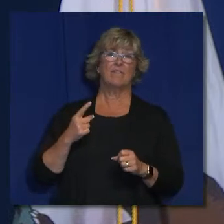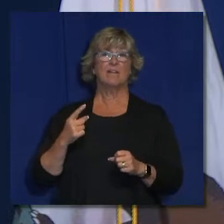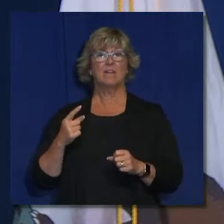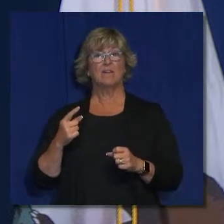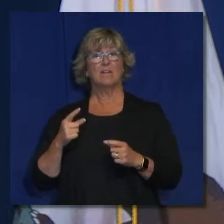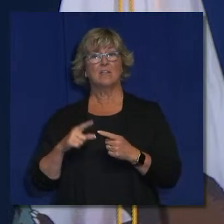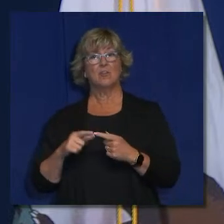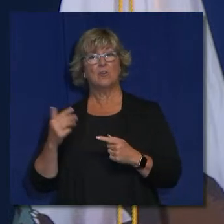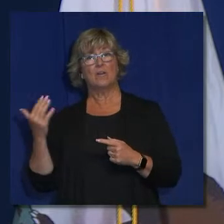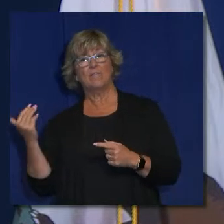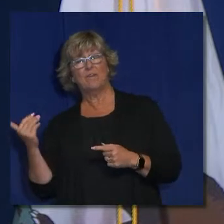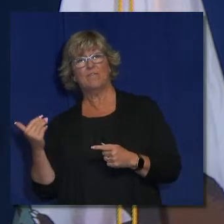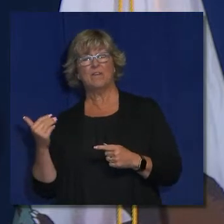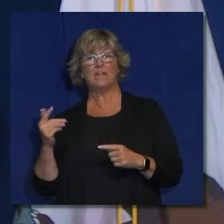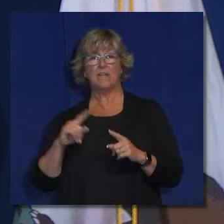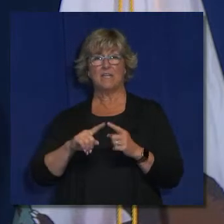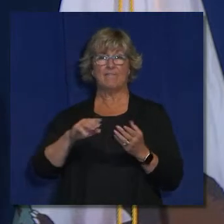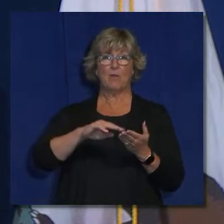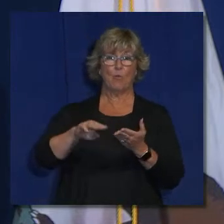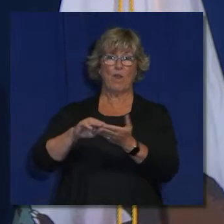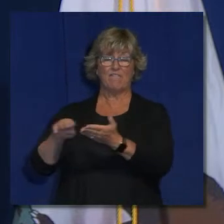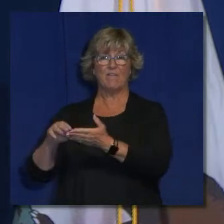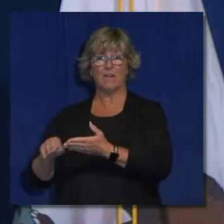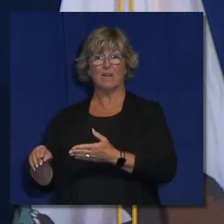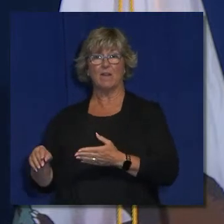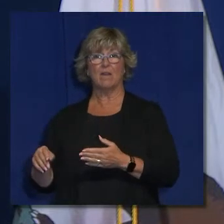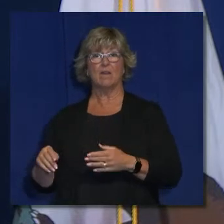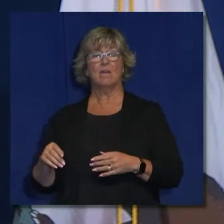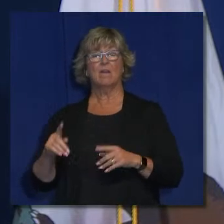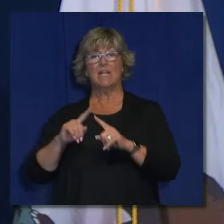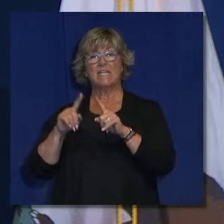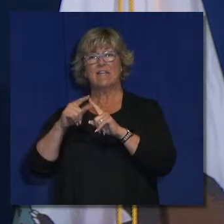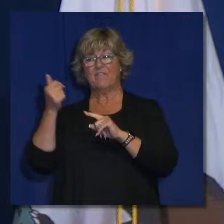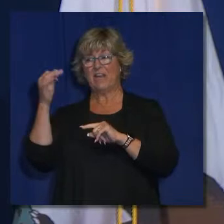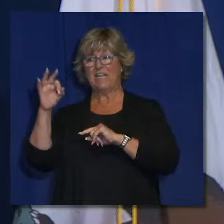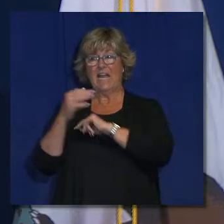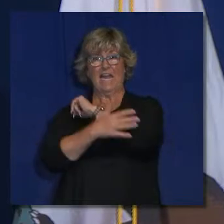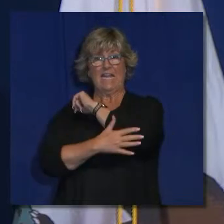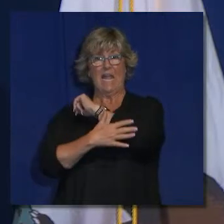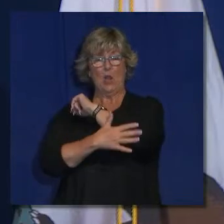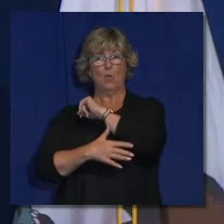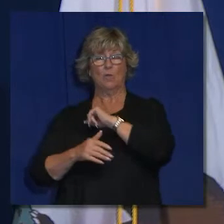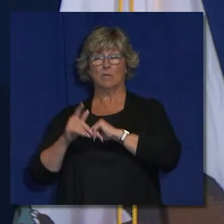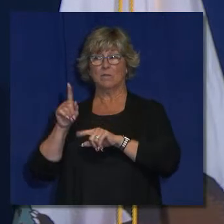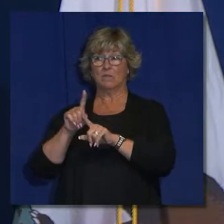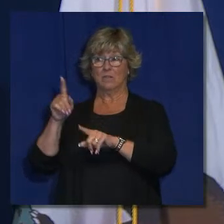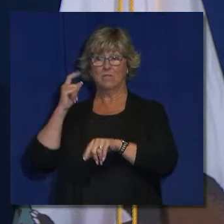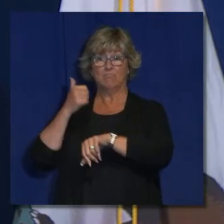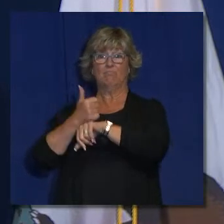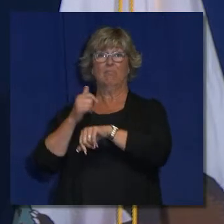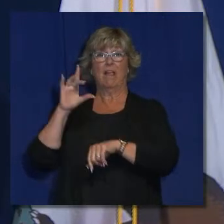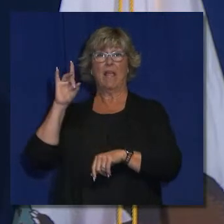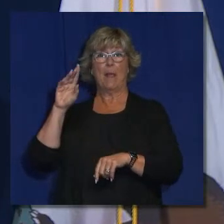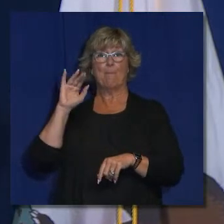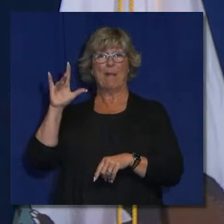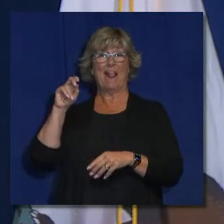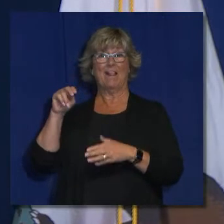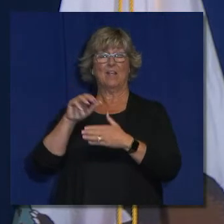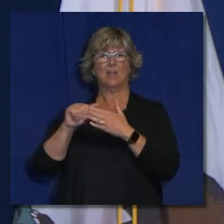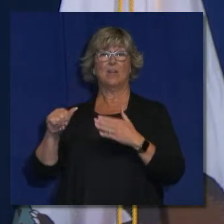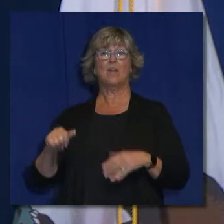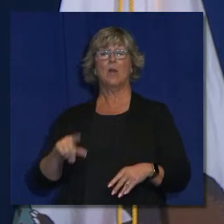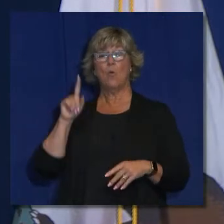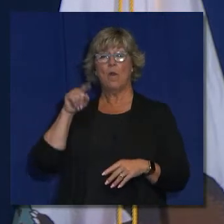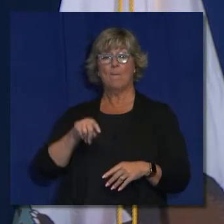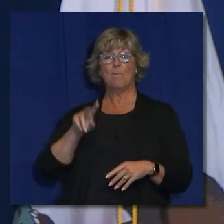1915 waivers, looking at whole person care statewide. It will begin with those 19 counties. The implementation, as you noted, is an $8 billion, but we did